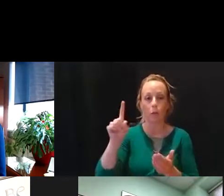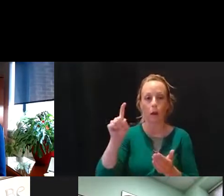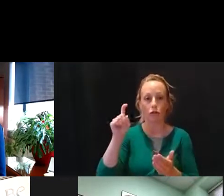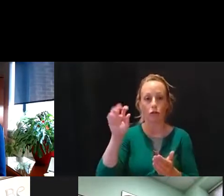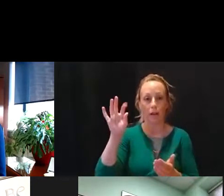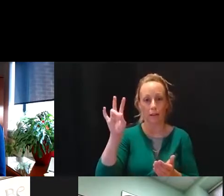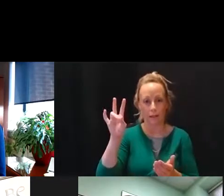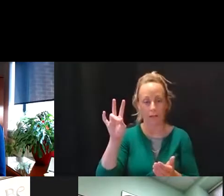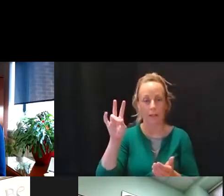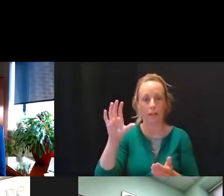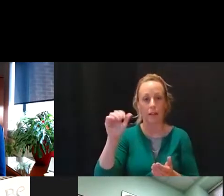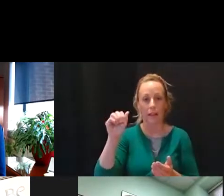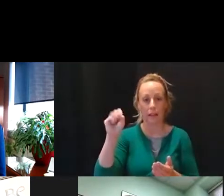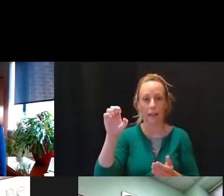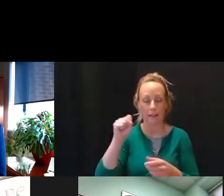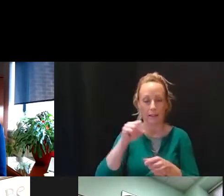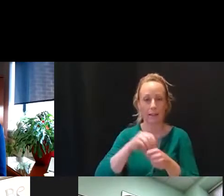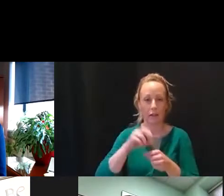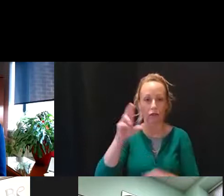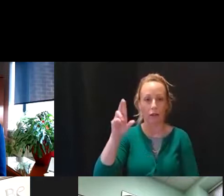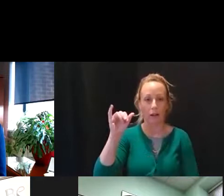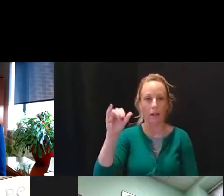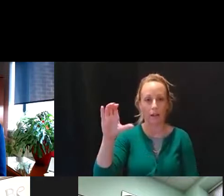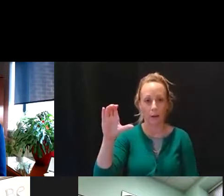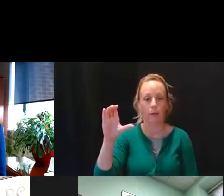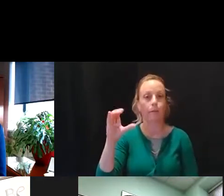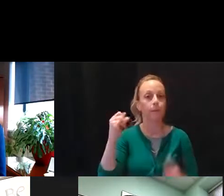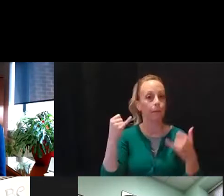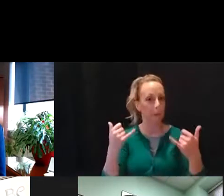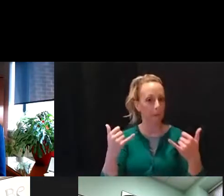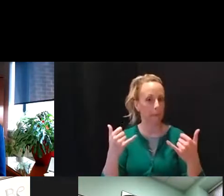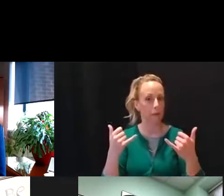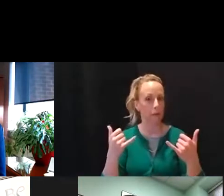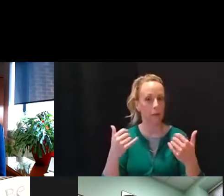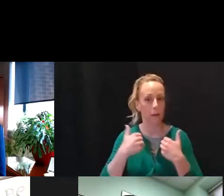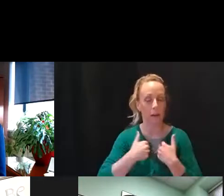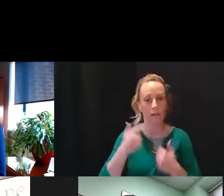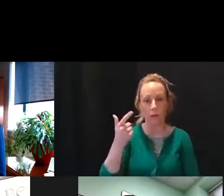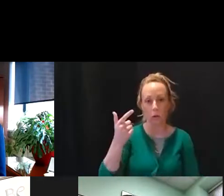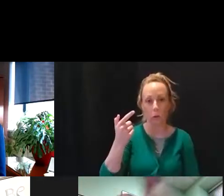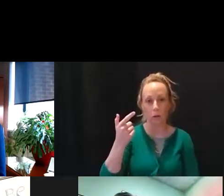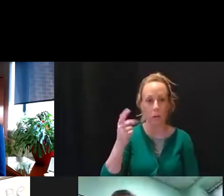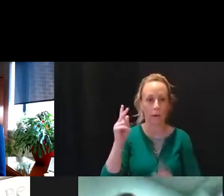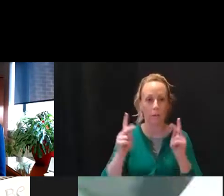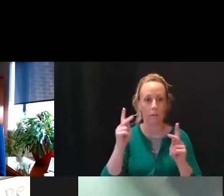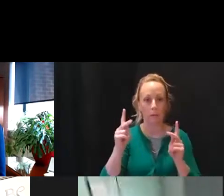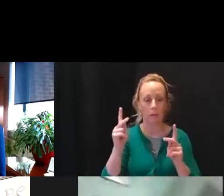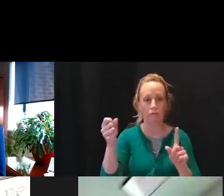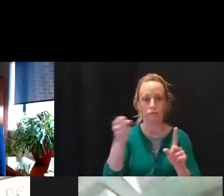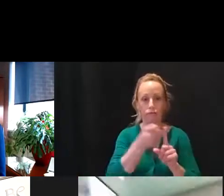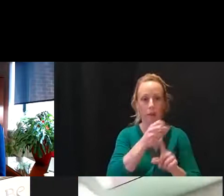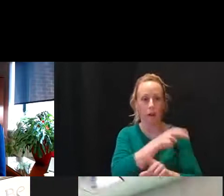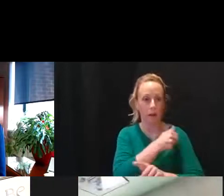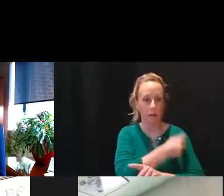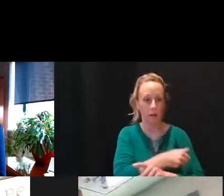3,197 cases in Rock Island County. Currently, we have 21 people hospitalized in Rock Island